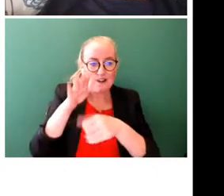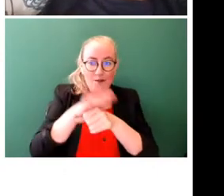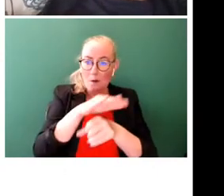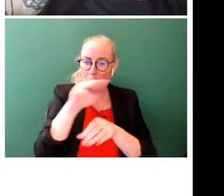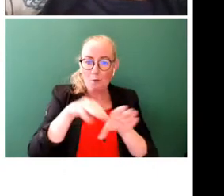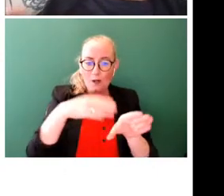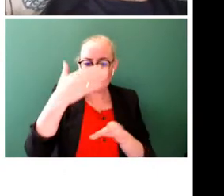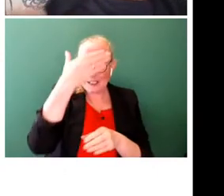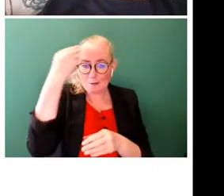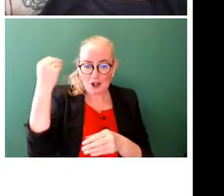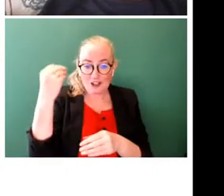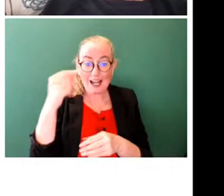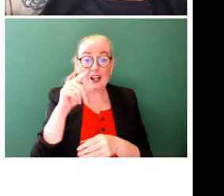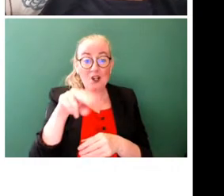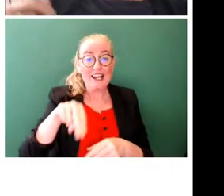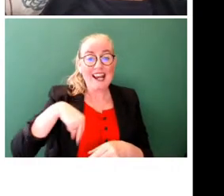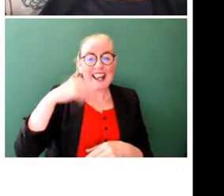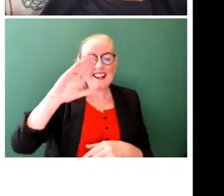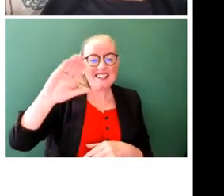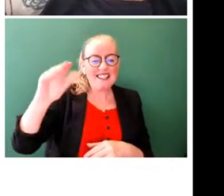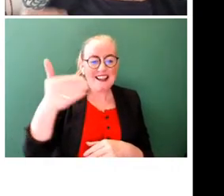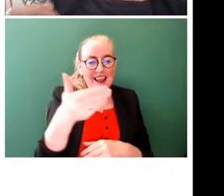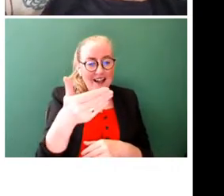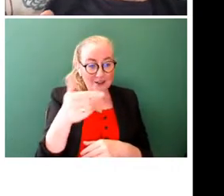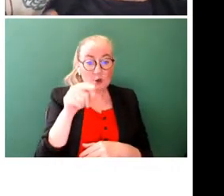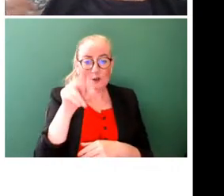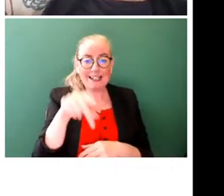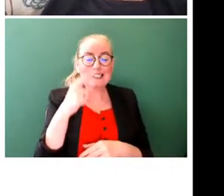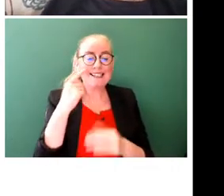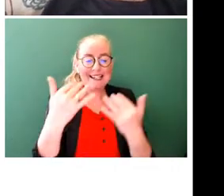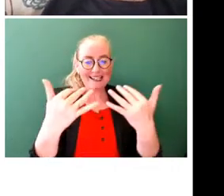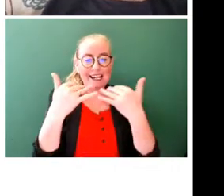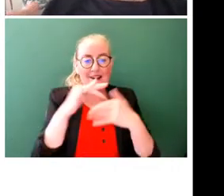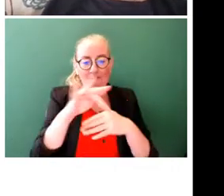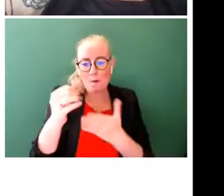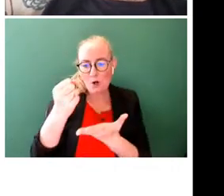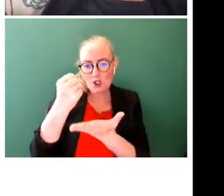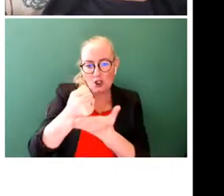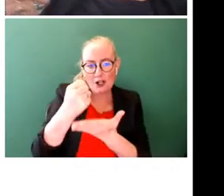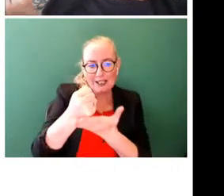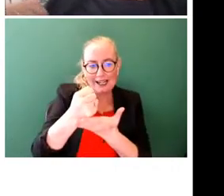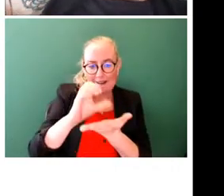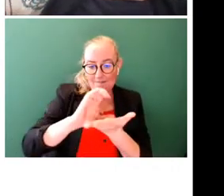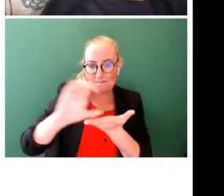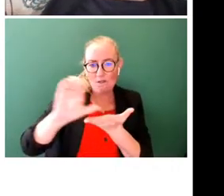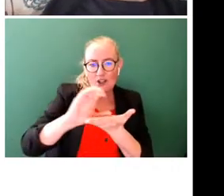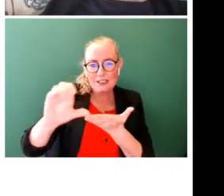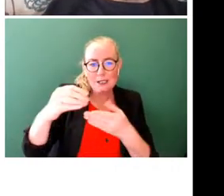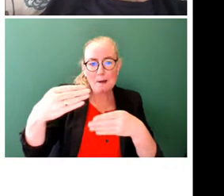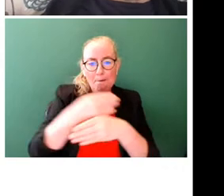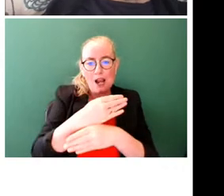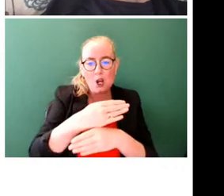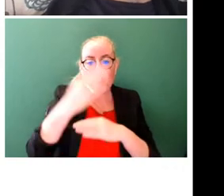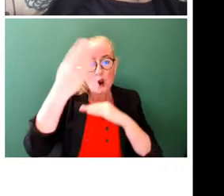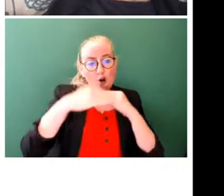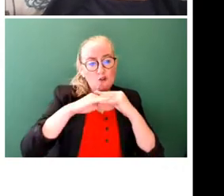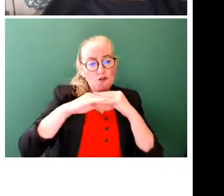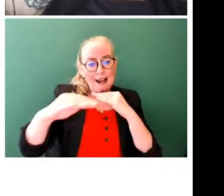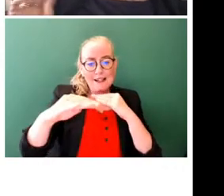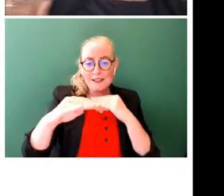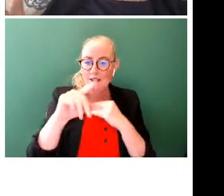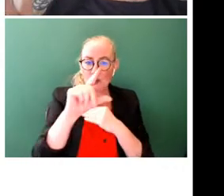you'd on the next slide, what you'll see is some data from a study that was funded by the Horizon 2020